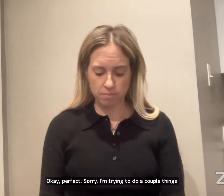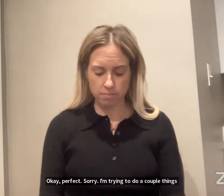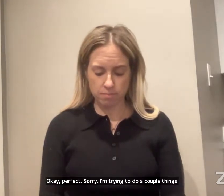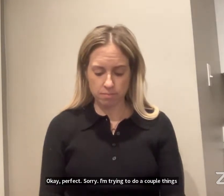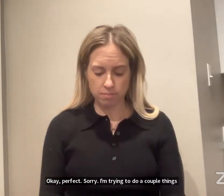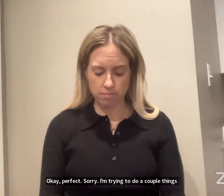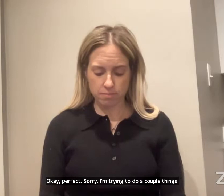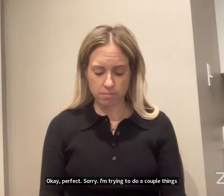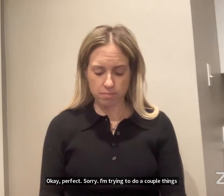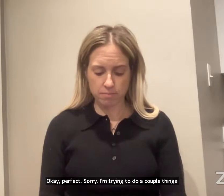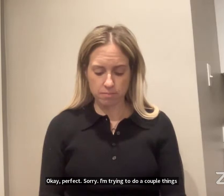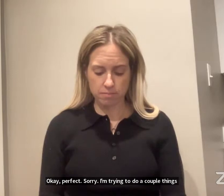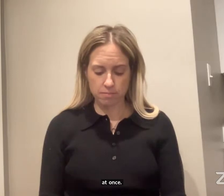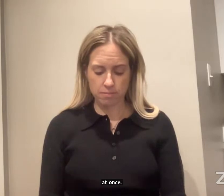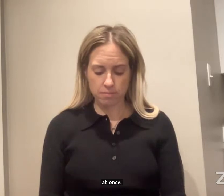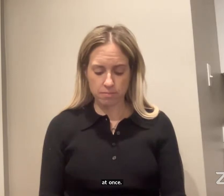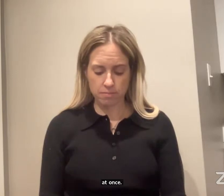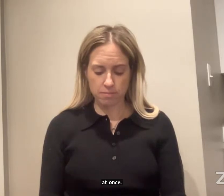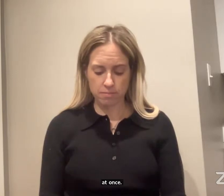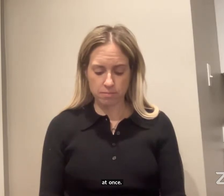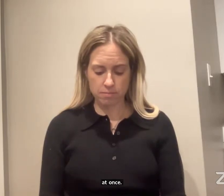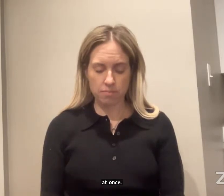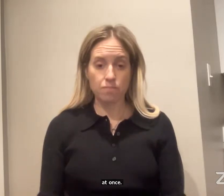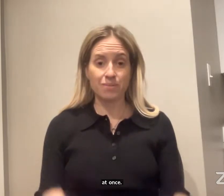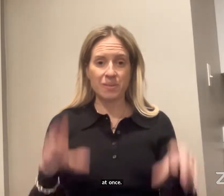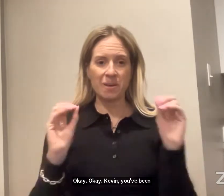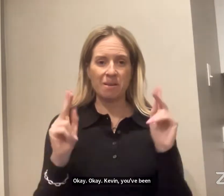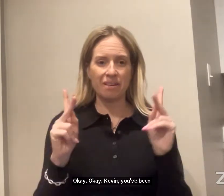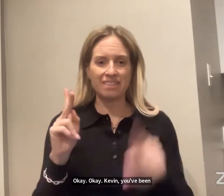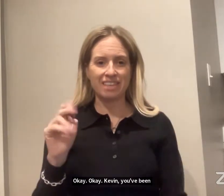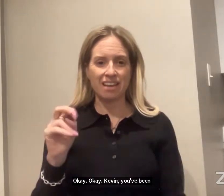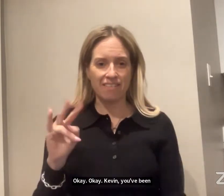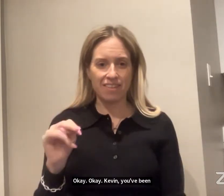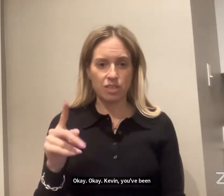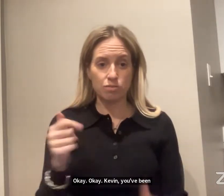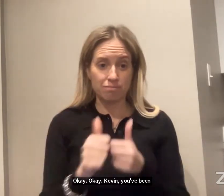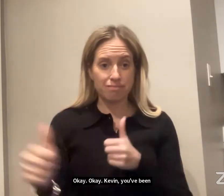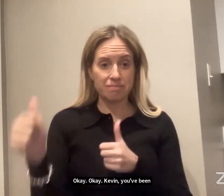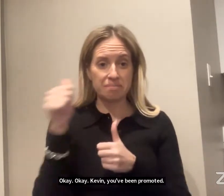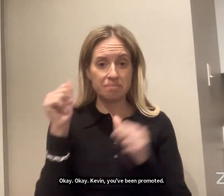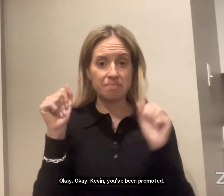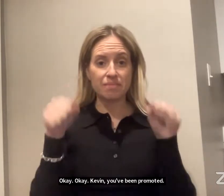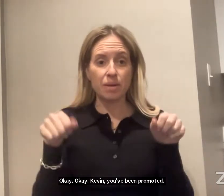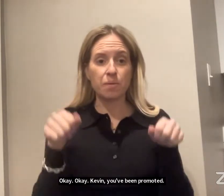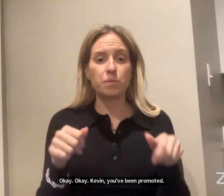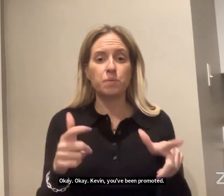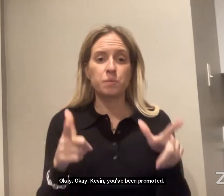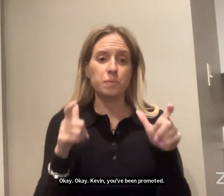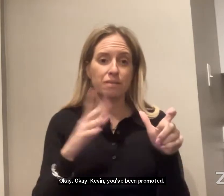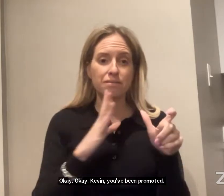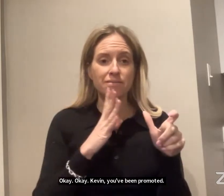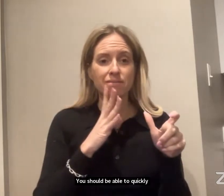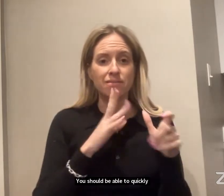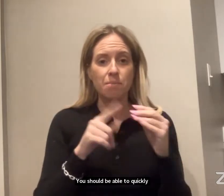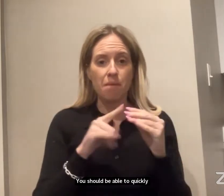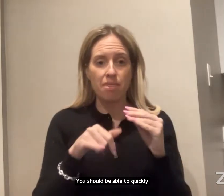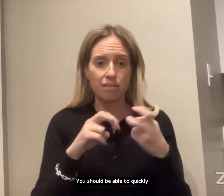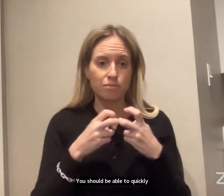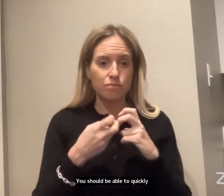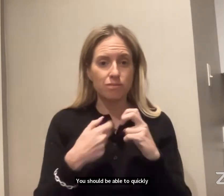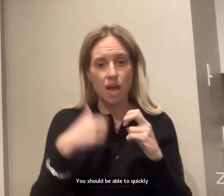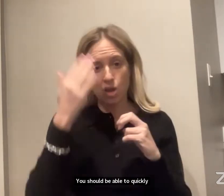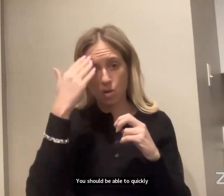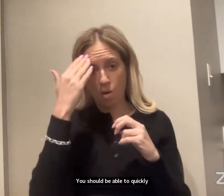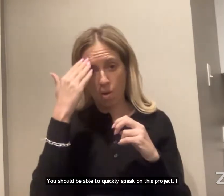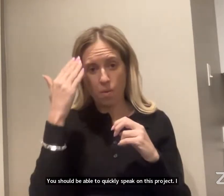Okay. Okay, Kevin, you've been promoted. You should be able to quickly speak on this project. I know we've been having, the commission has been